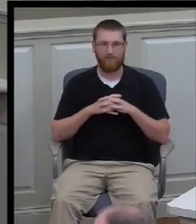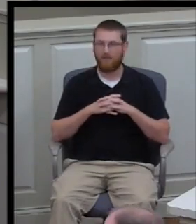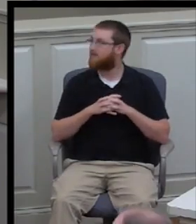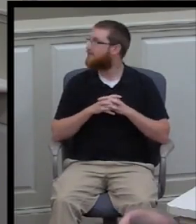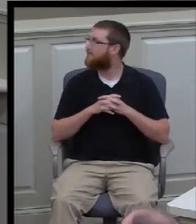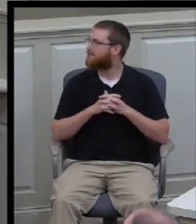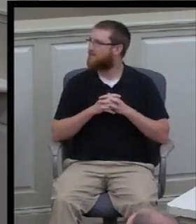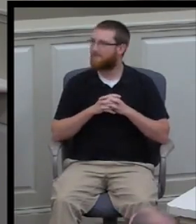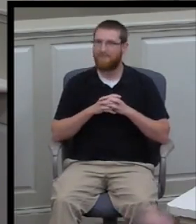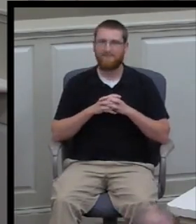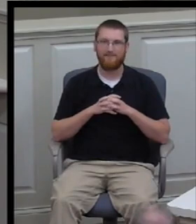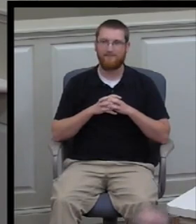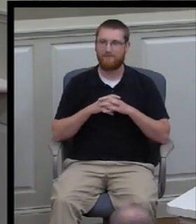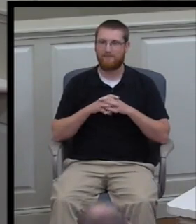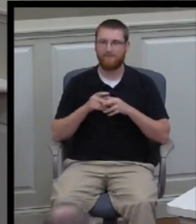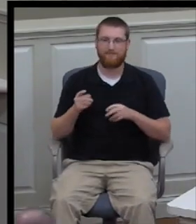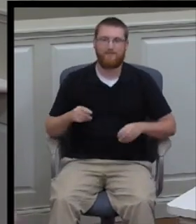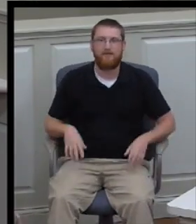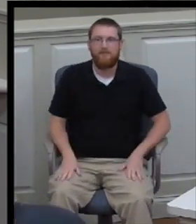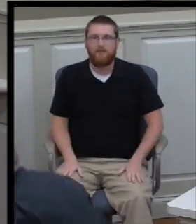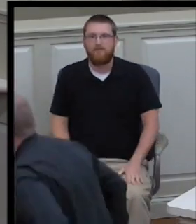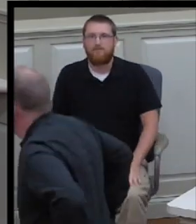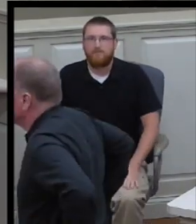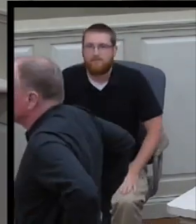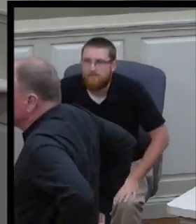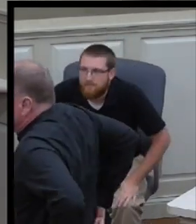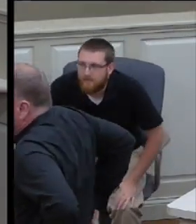You just don't ever know, do you, Joe Marie? I tried to save you.